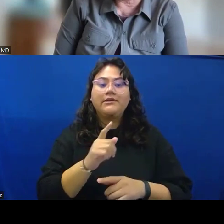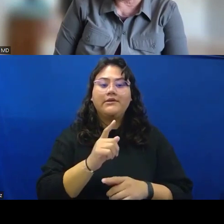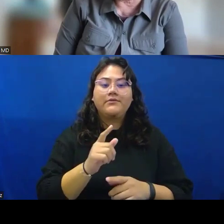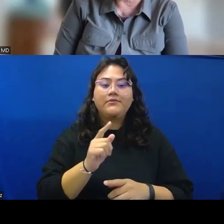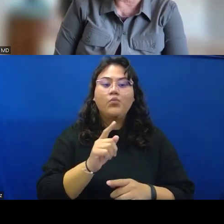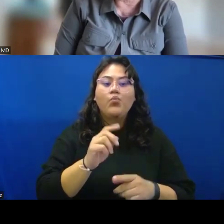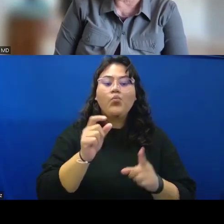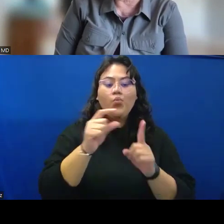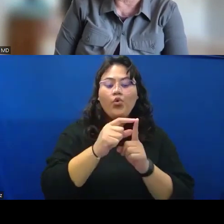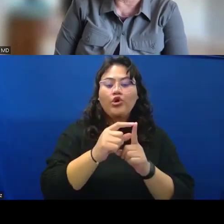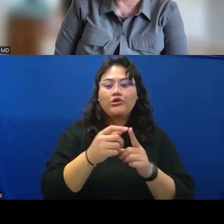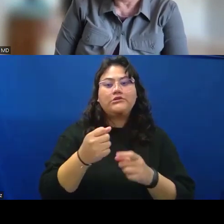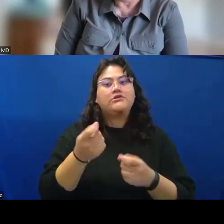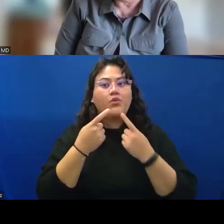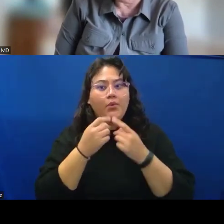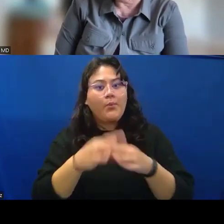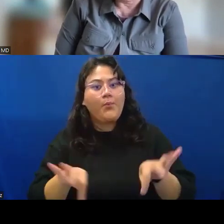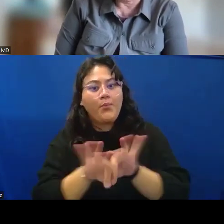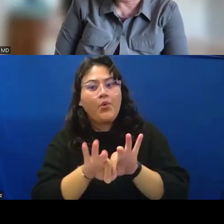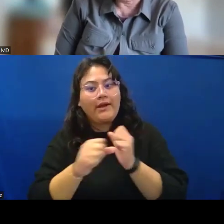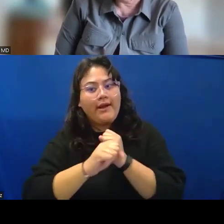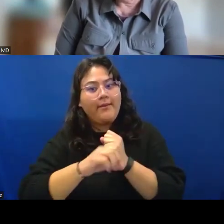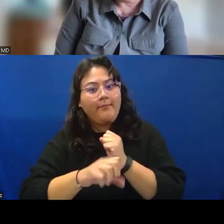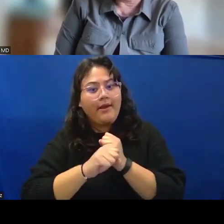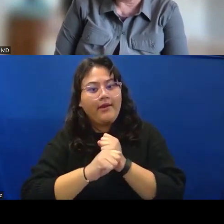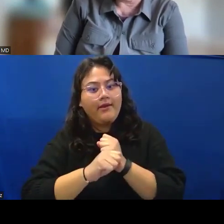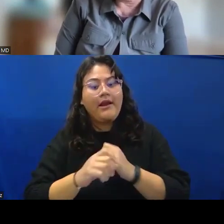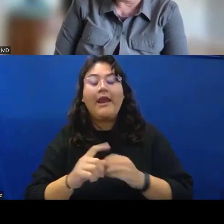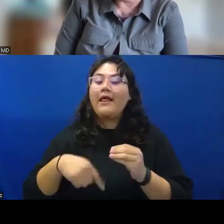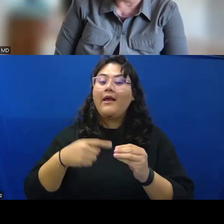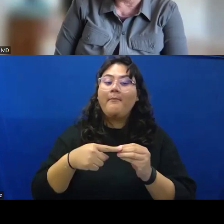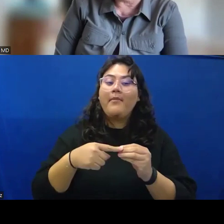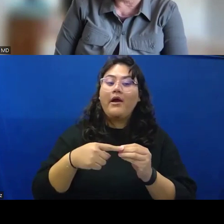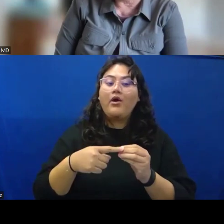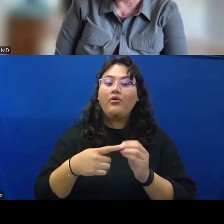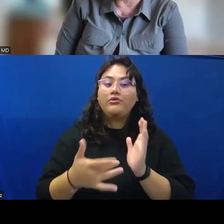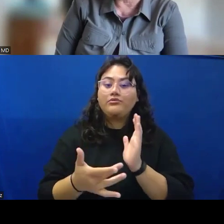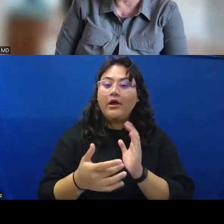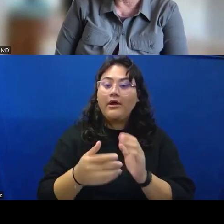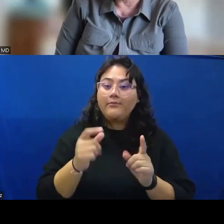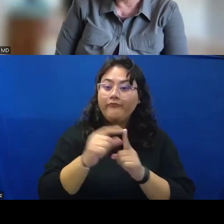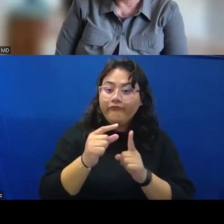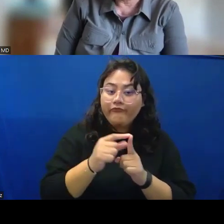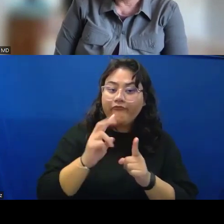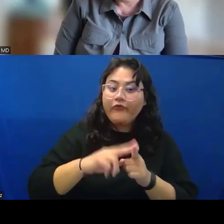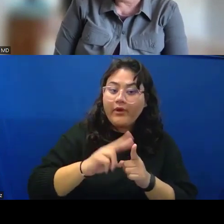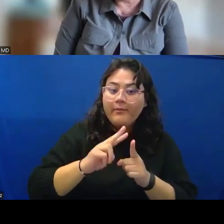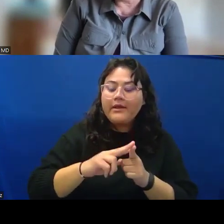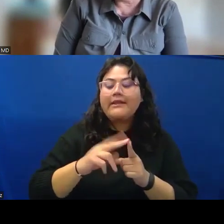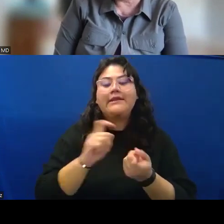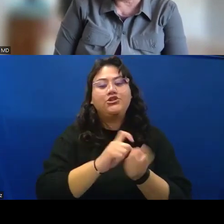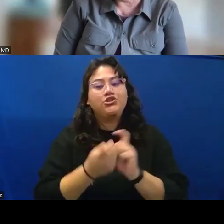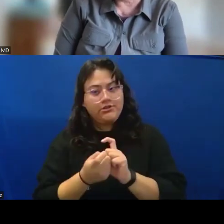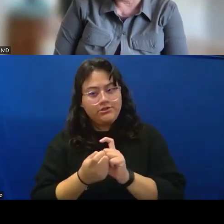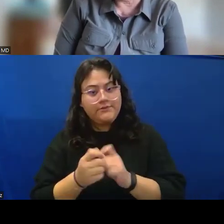actual changes to terminology in the policy. And we'll go over the 7 recommendations, and then